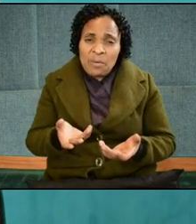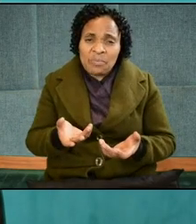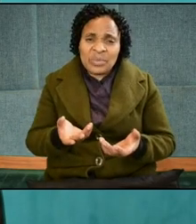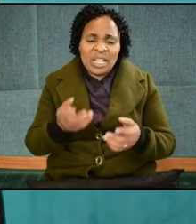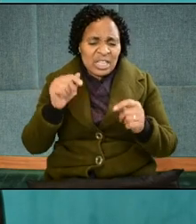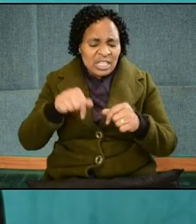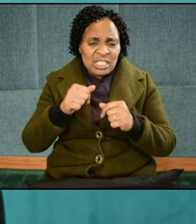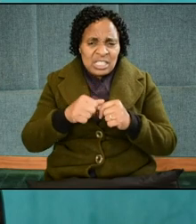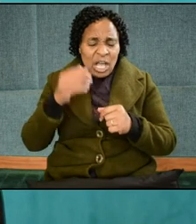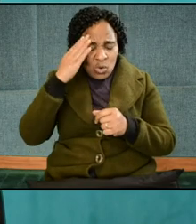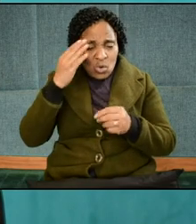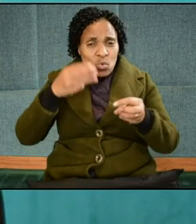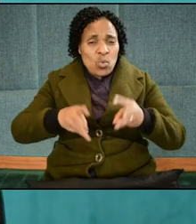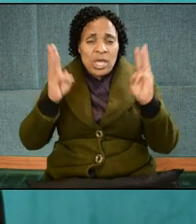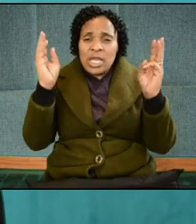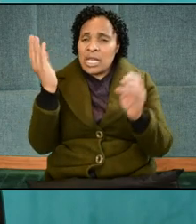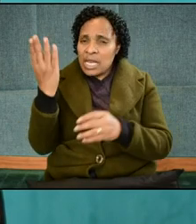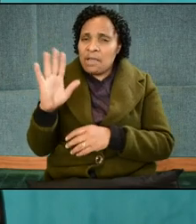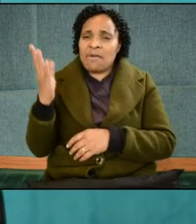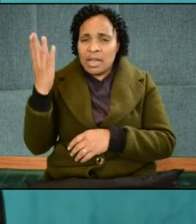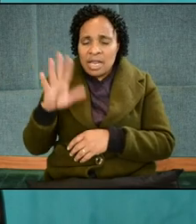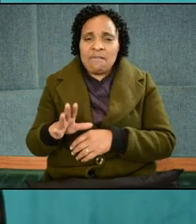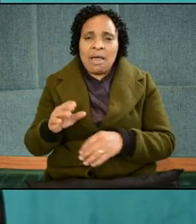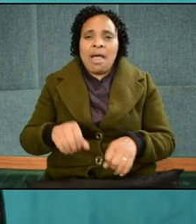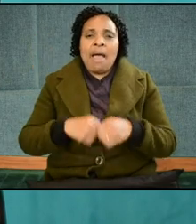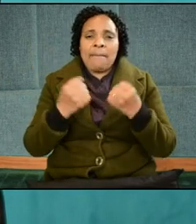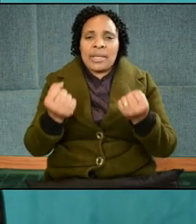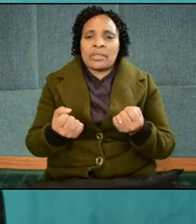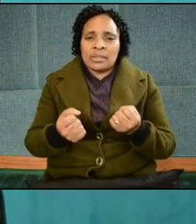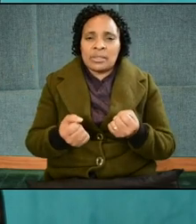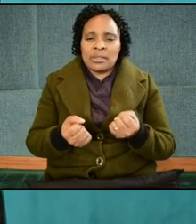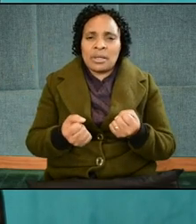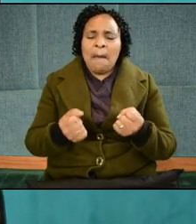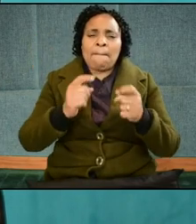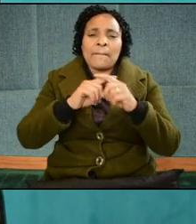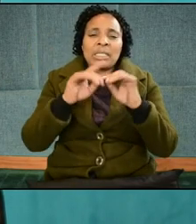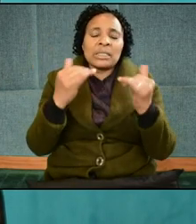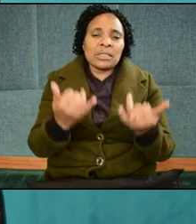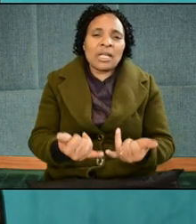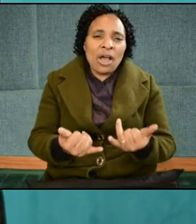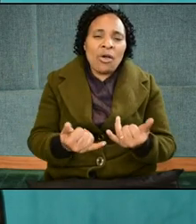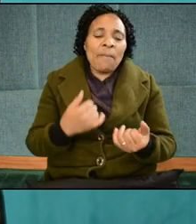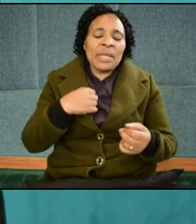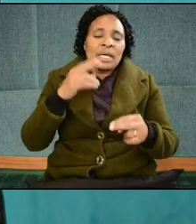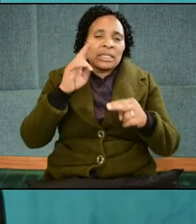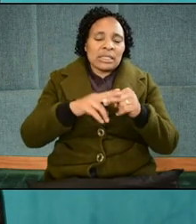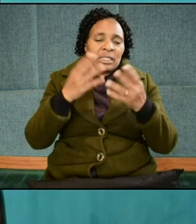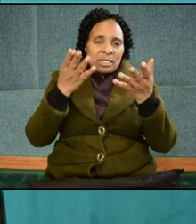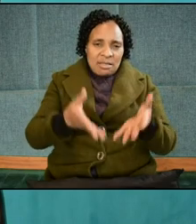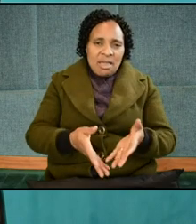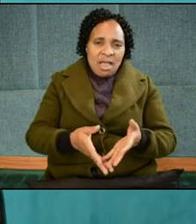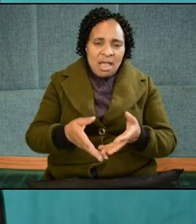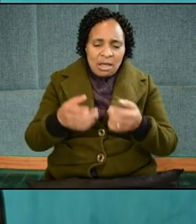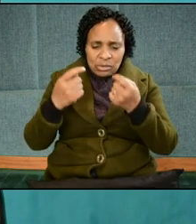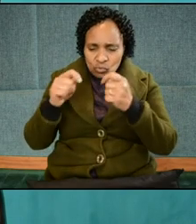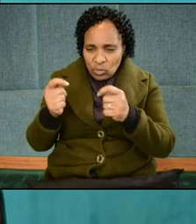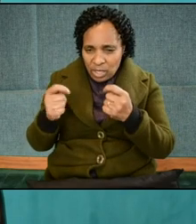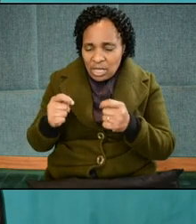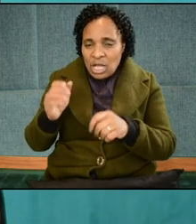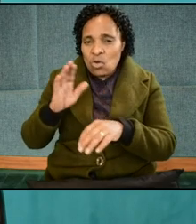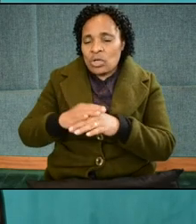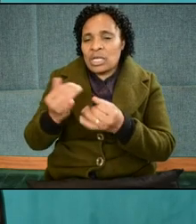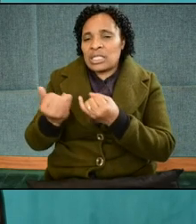It's a no-no, it can never happen. If you've not exposed yourself to it. But I can be sitting here and I'll be tempted. It's on